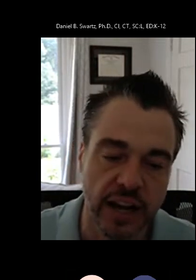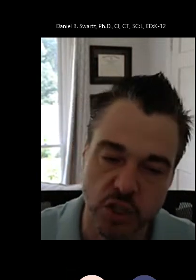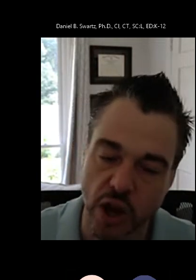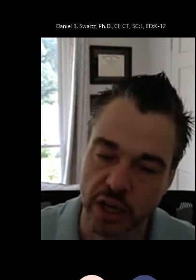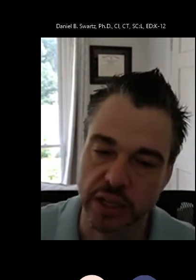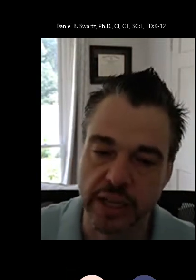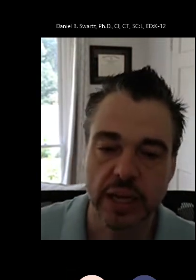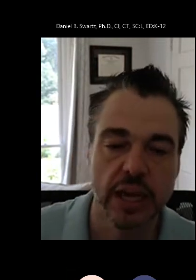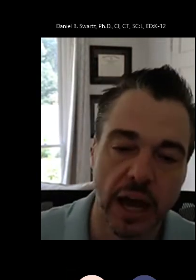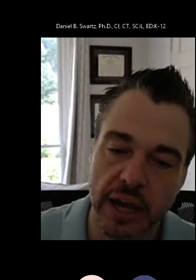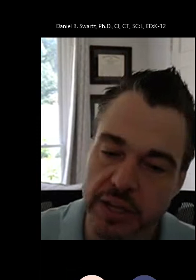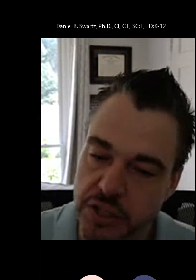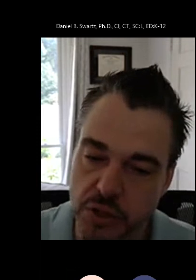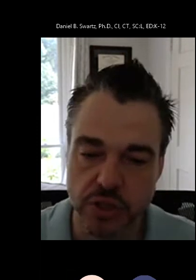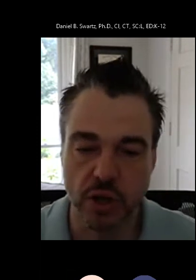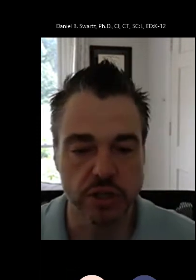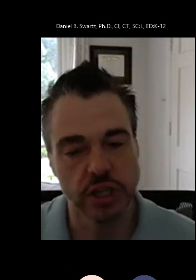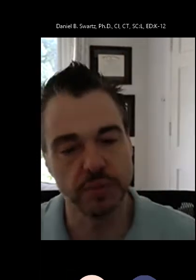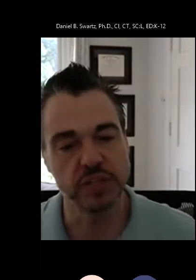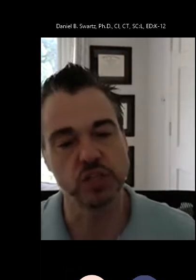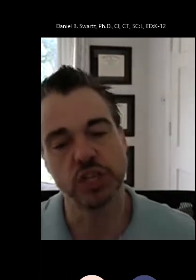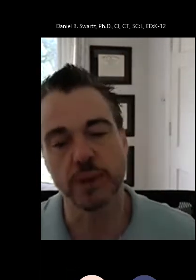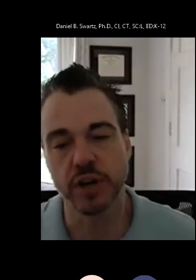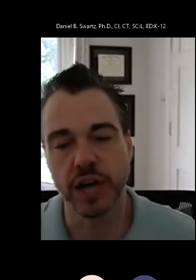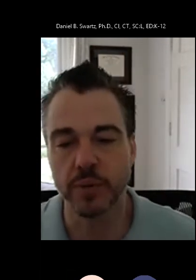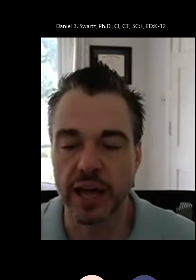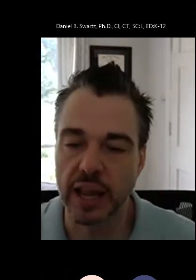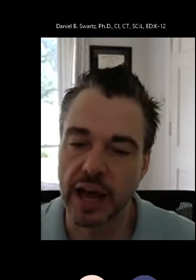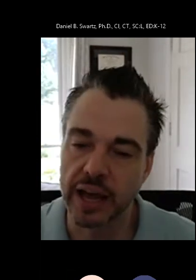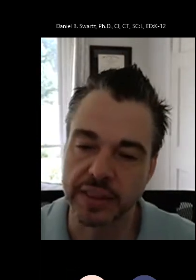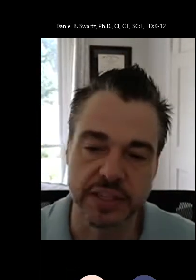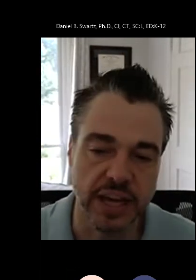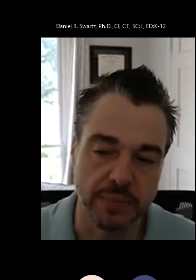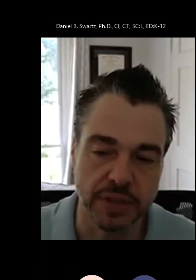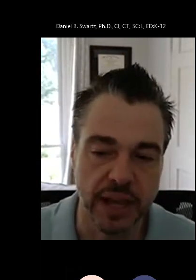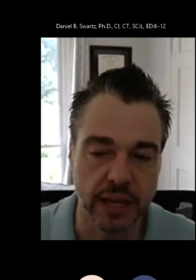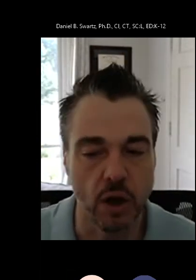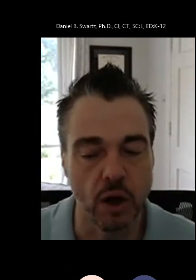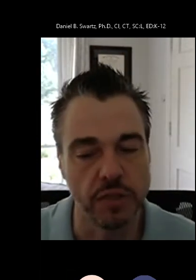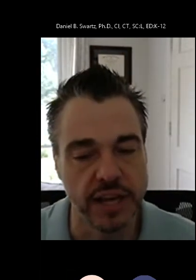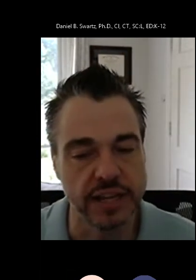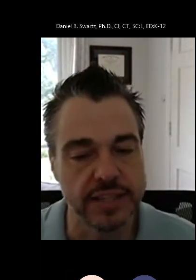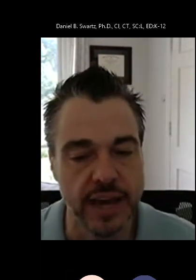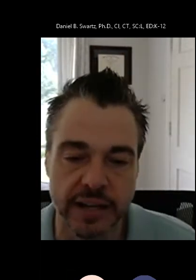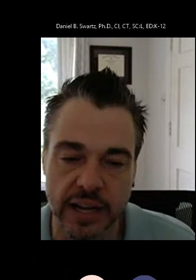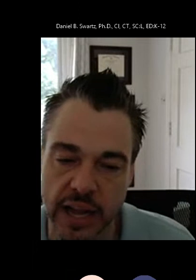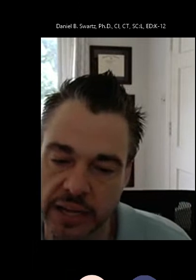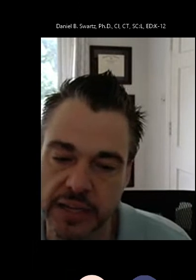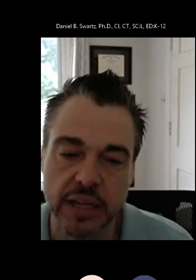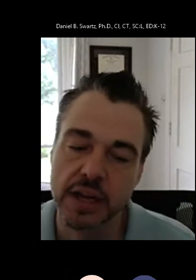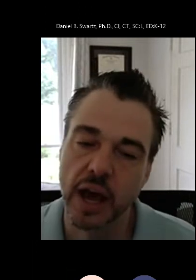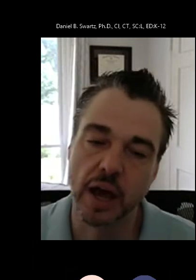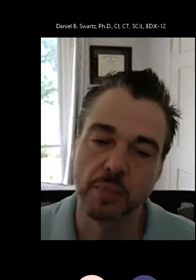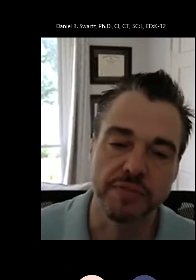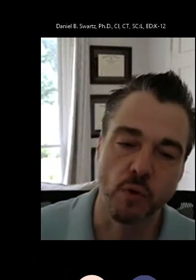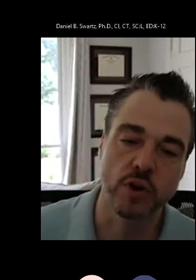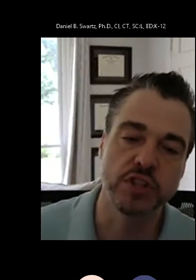and sign it electronically. And to do so, you'll simply just type your name on that line and then type the date on the date signed